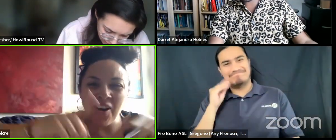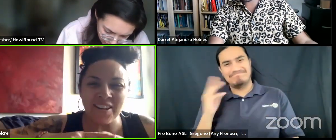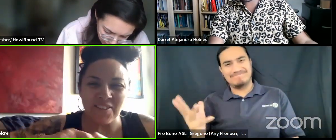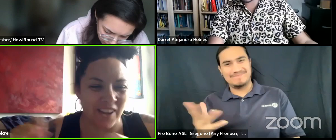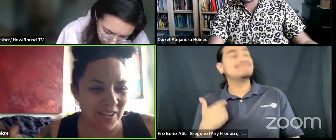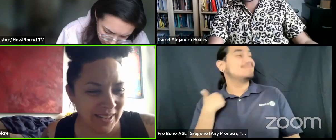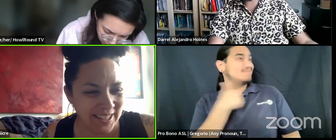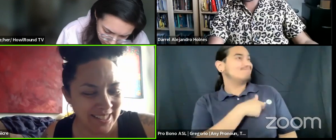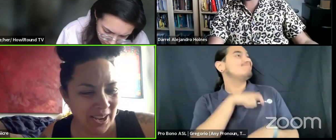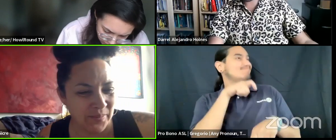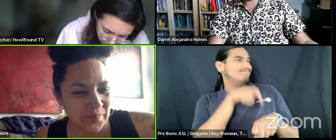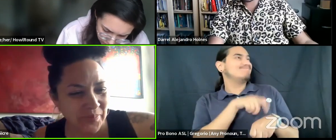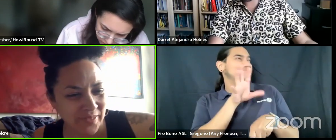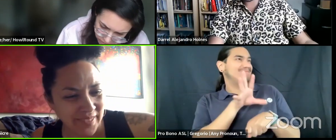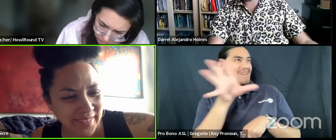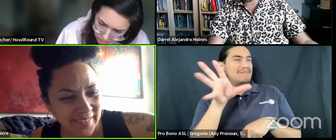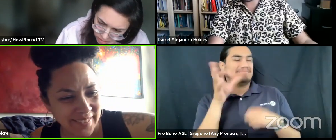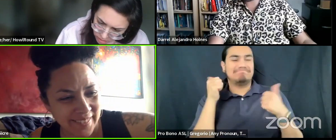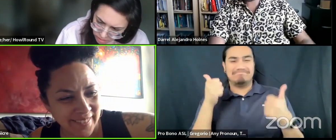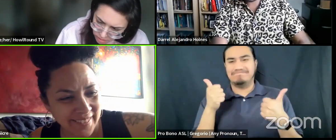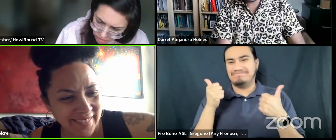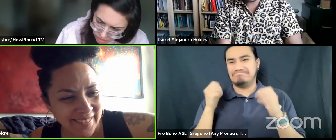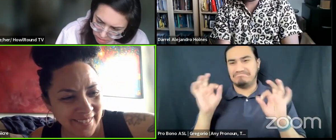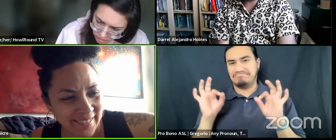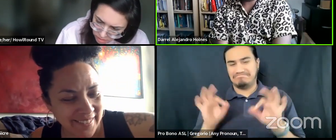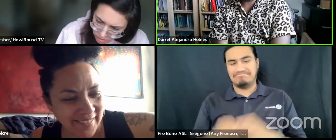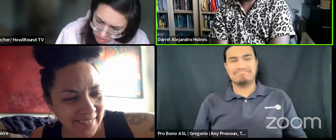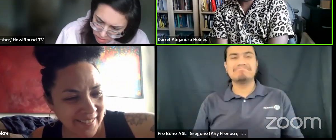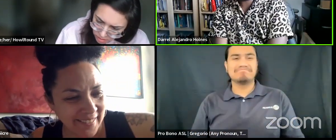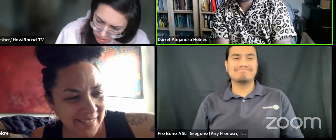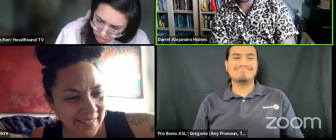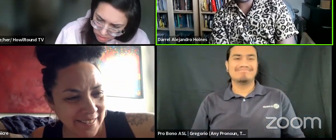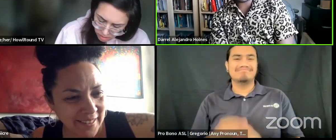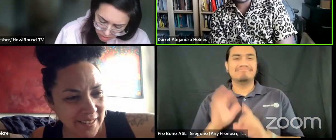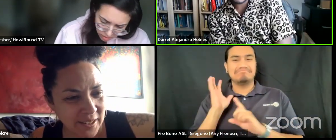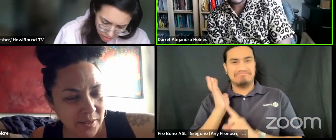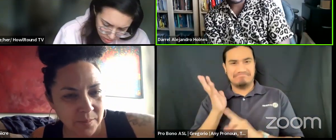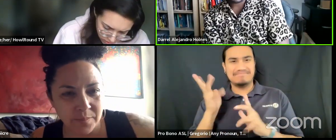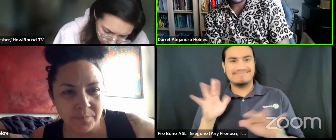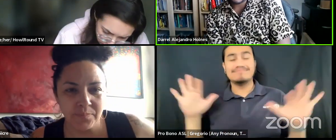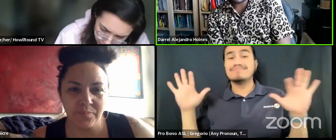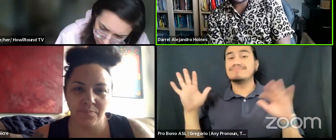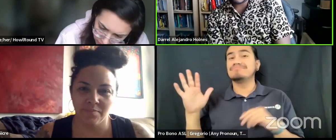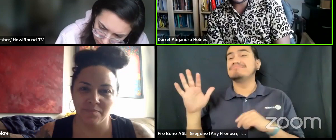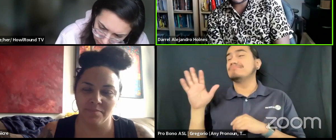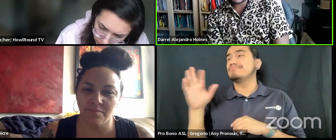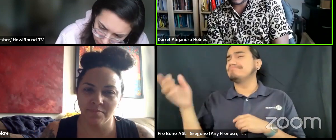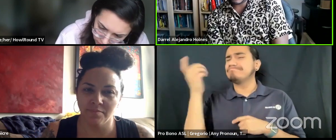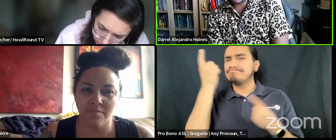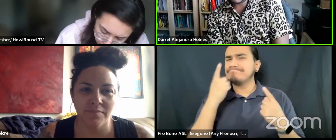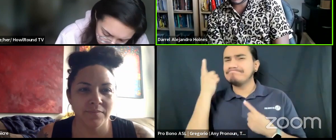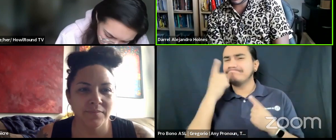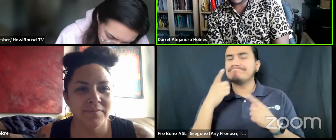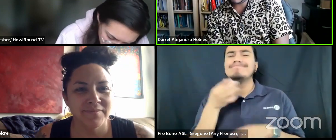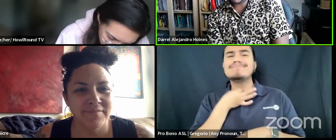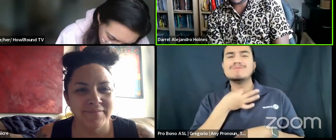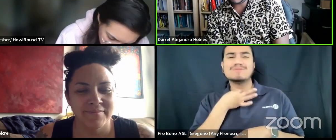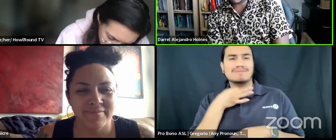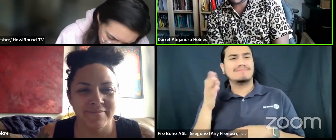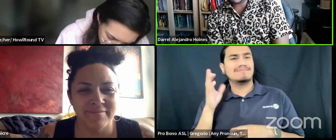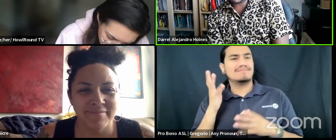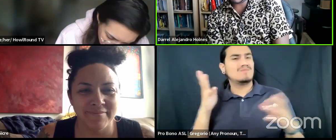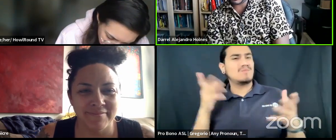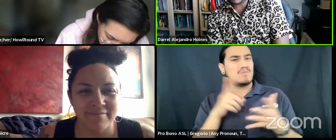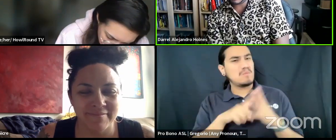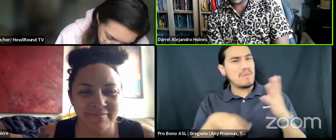We are at the 5 minutes now. Great. I'm curious what folks chose and what